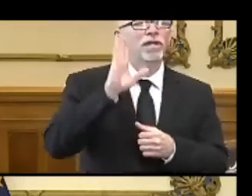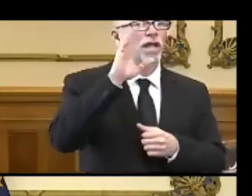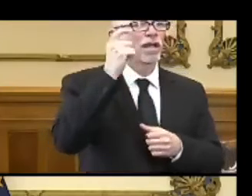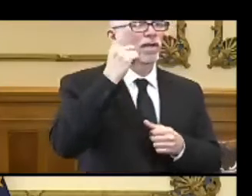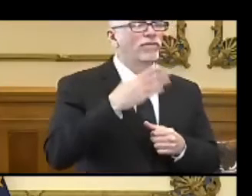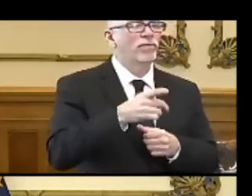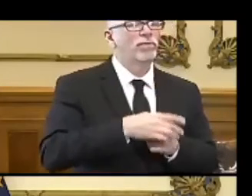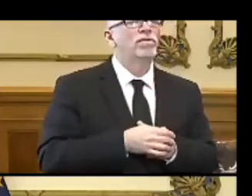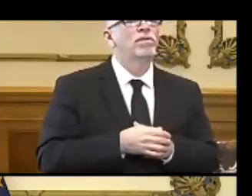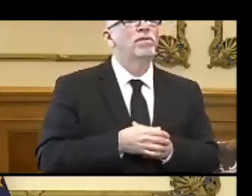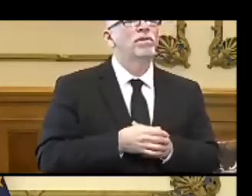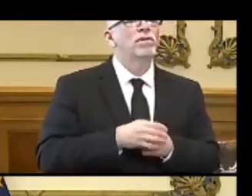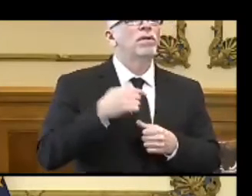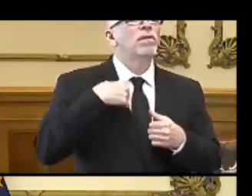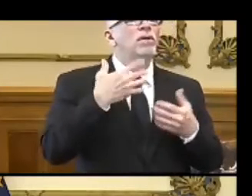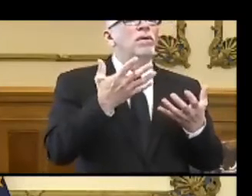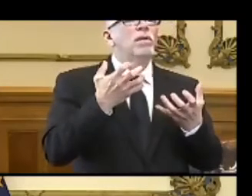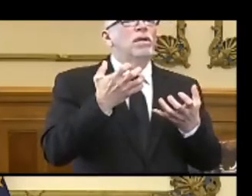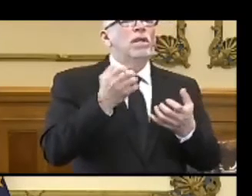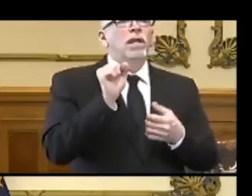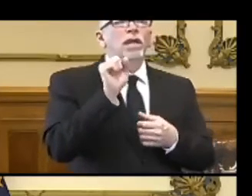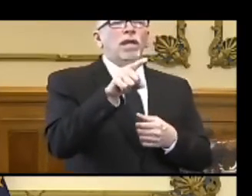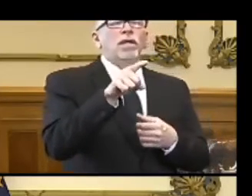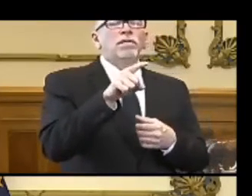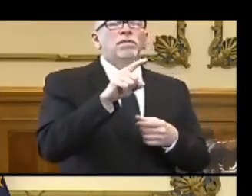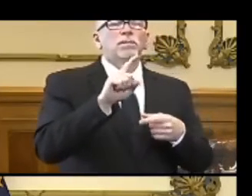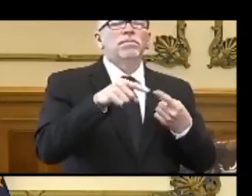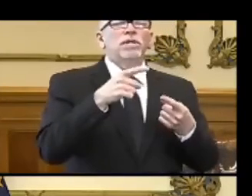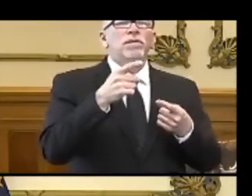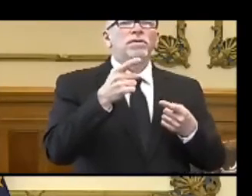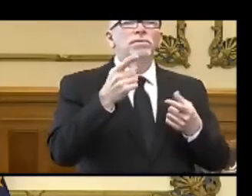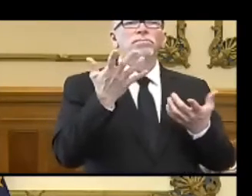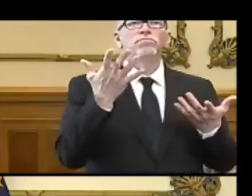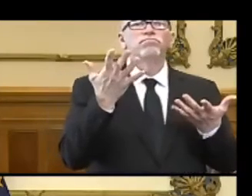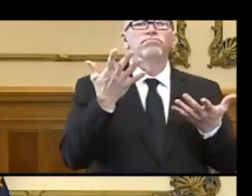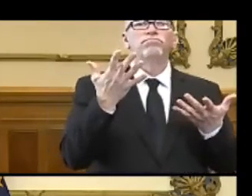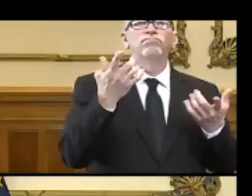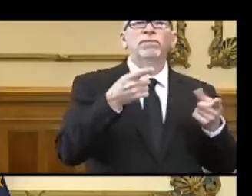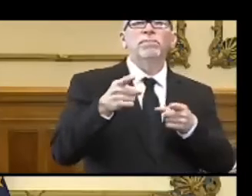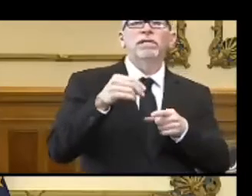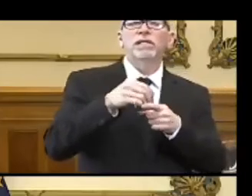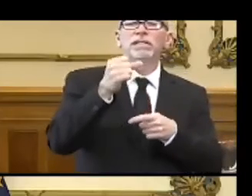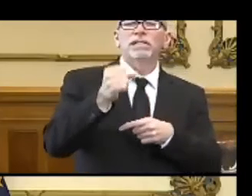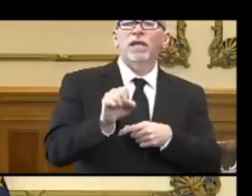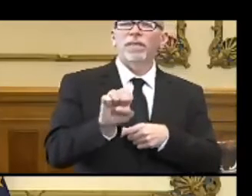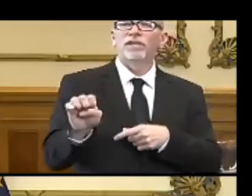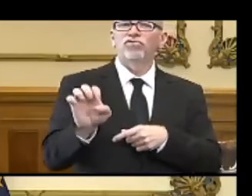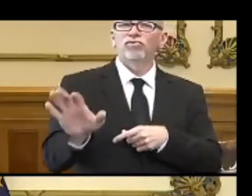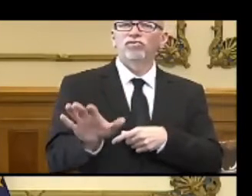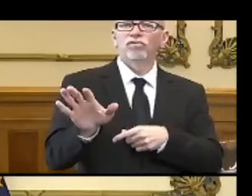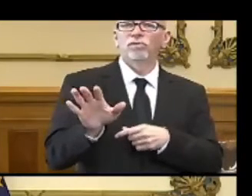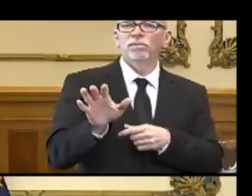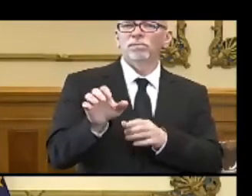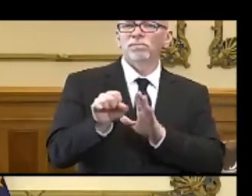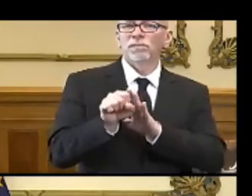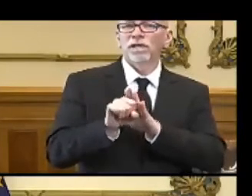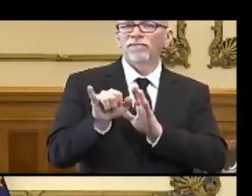Governor. Just wanted to ask about sort of what's going on in the southeastern portion of the